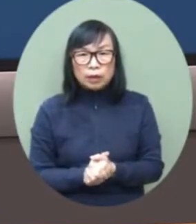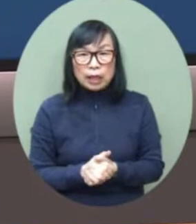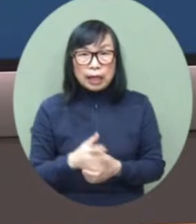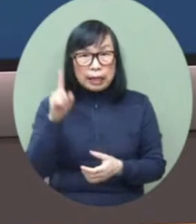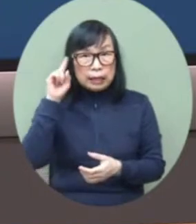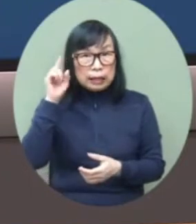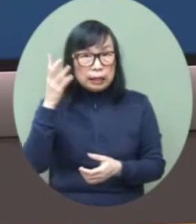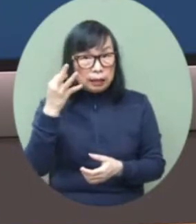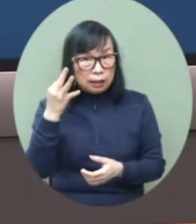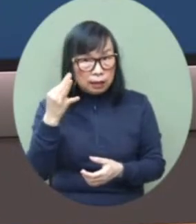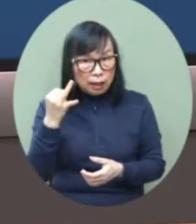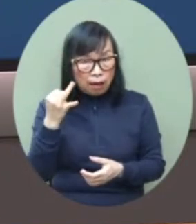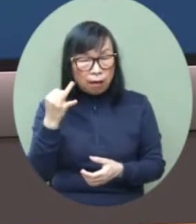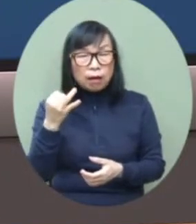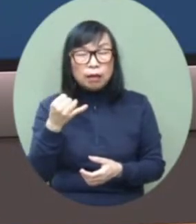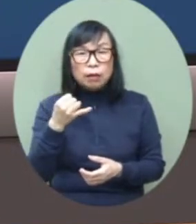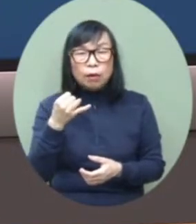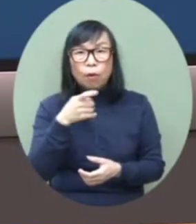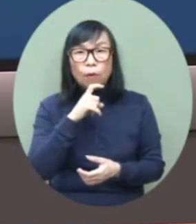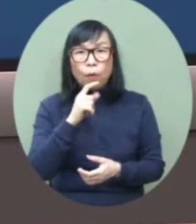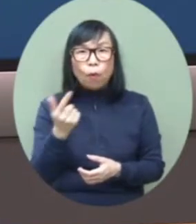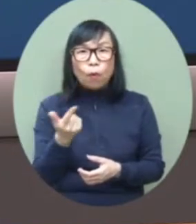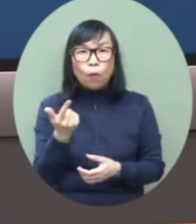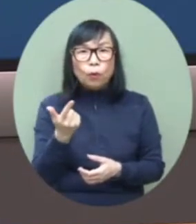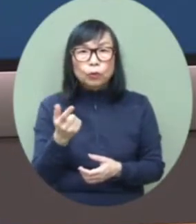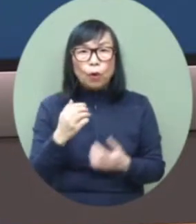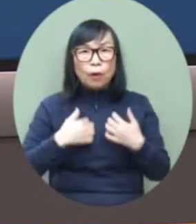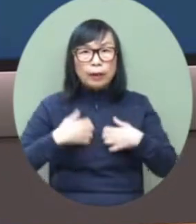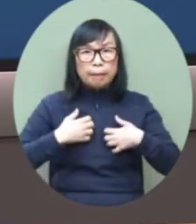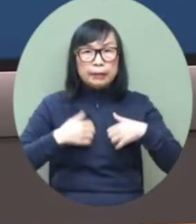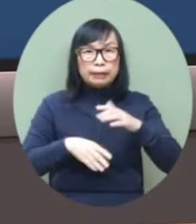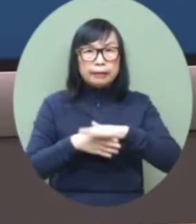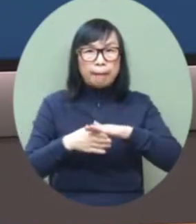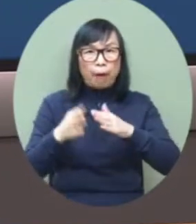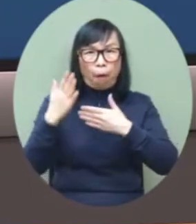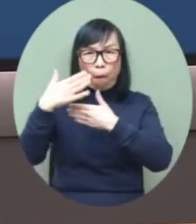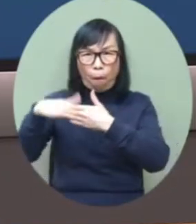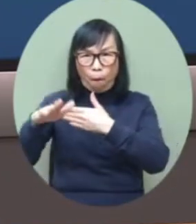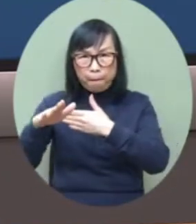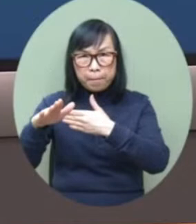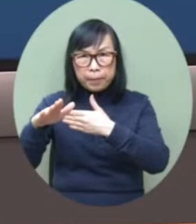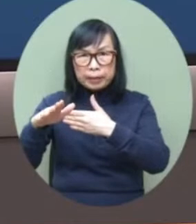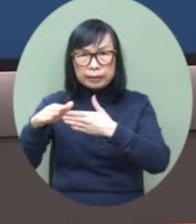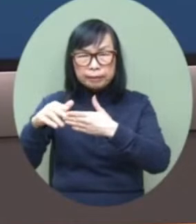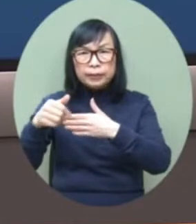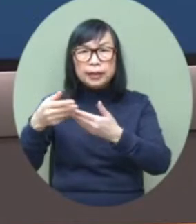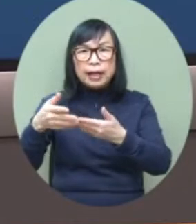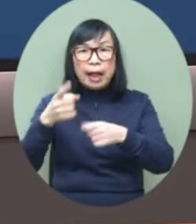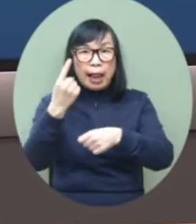capacity. In the last few days, we had a lot of emergency